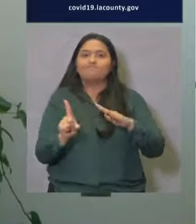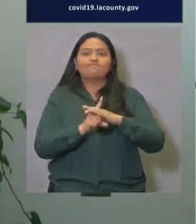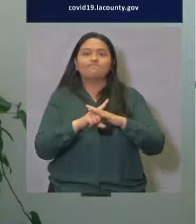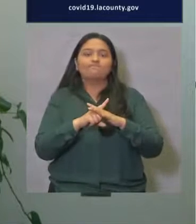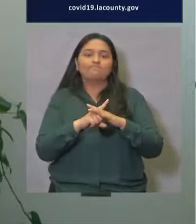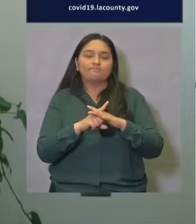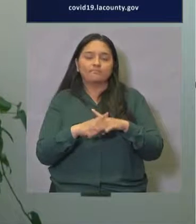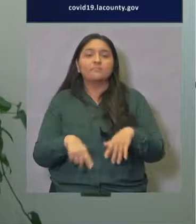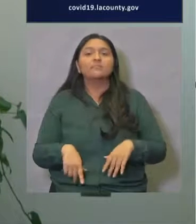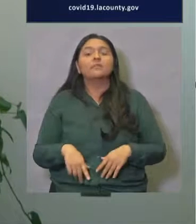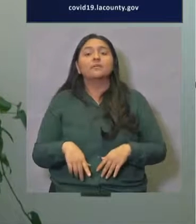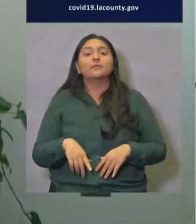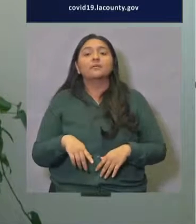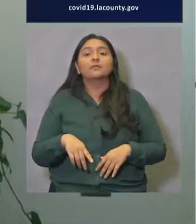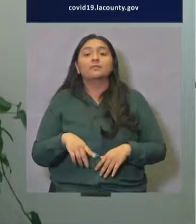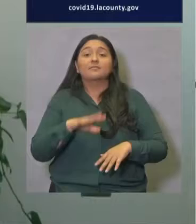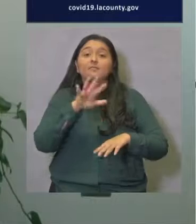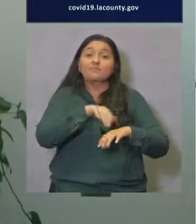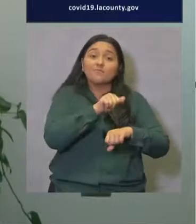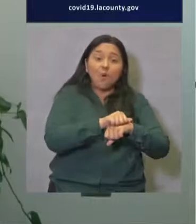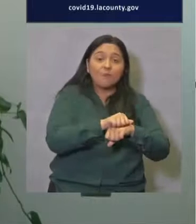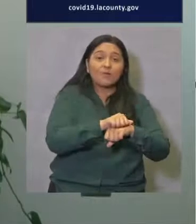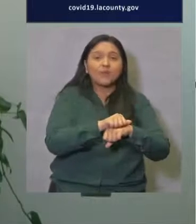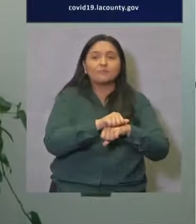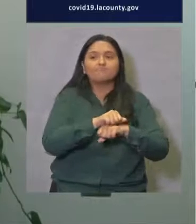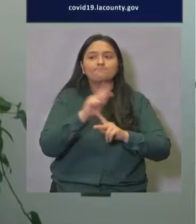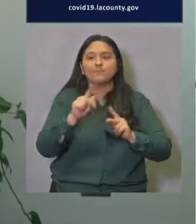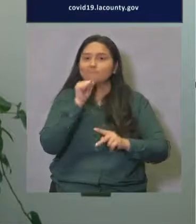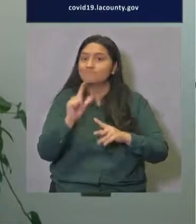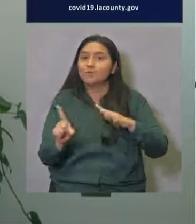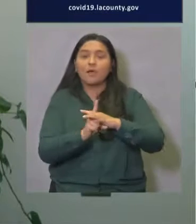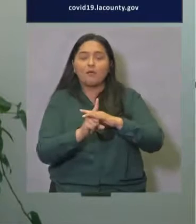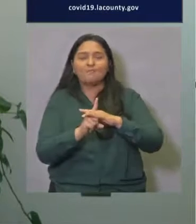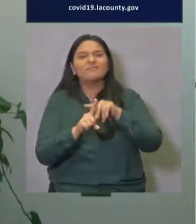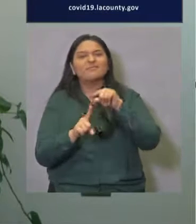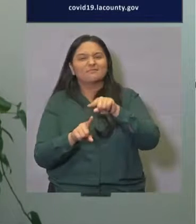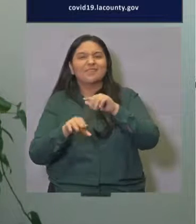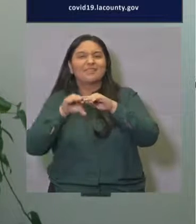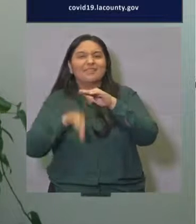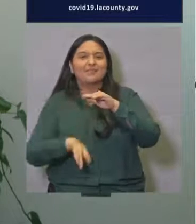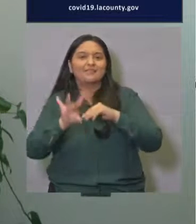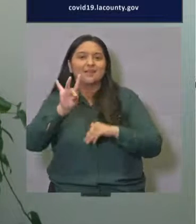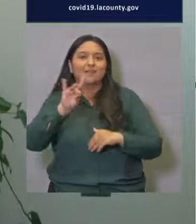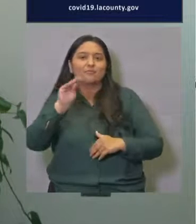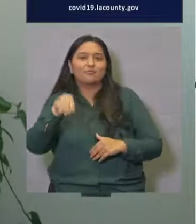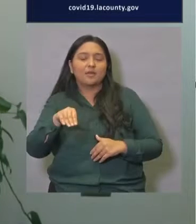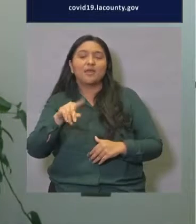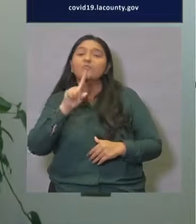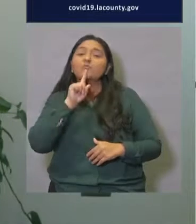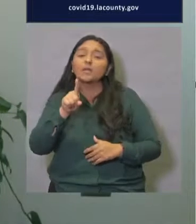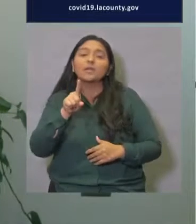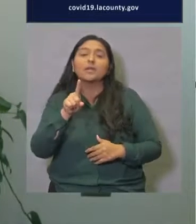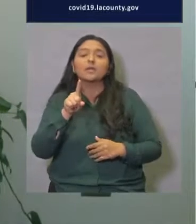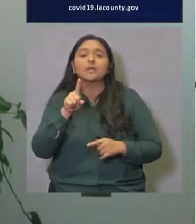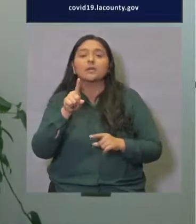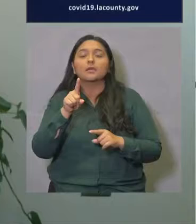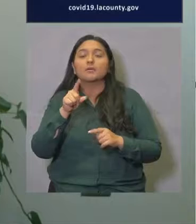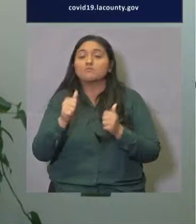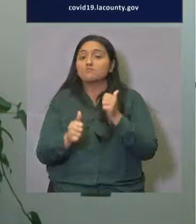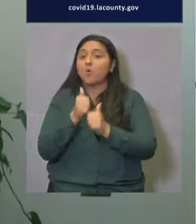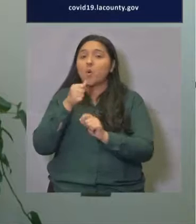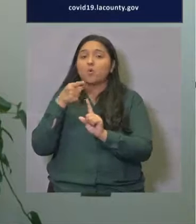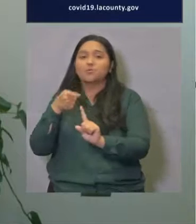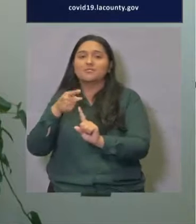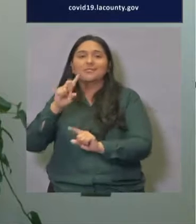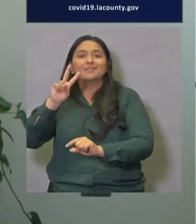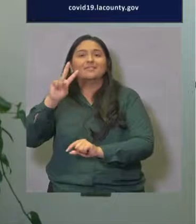say that no-show rate where I'm saying it's less than 8% is really a no-show rate on second vaccine doses,